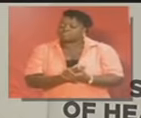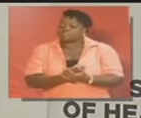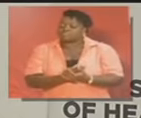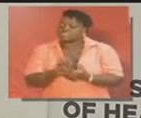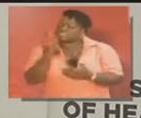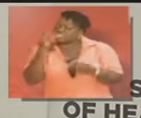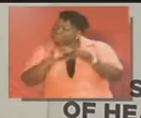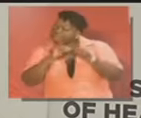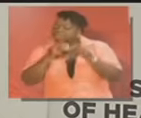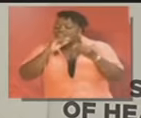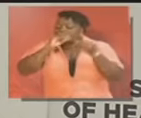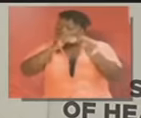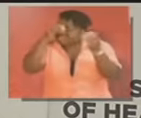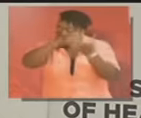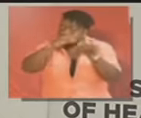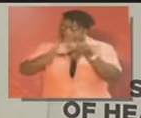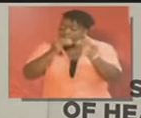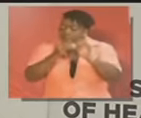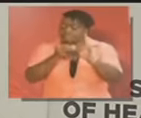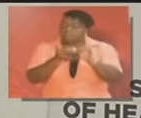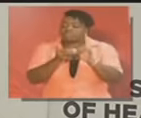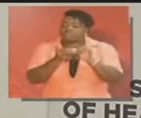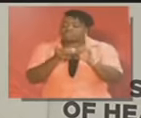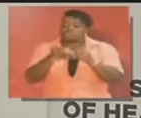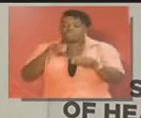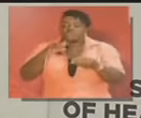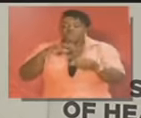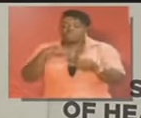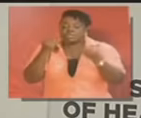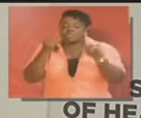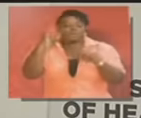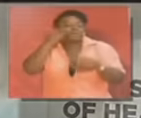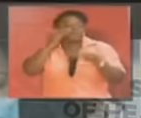the numbers, all right, that we can be reached at.